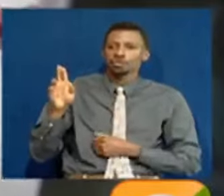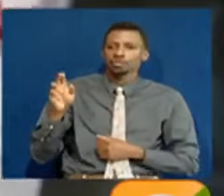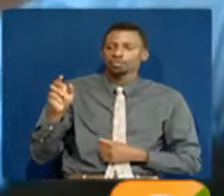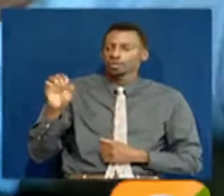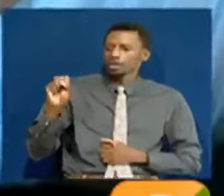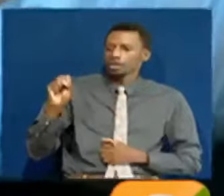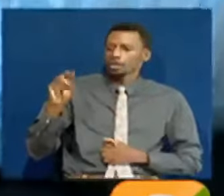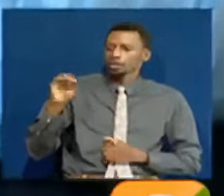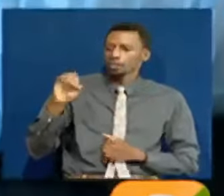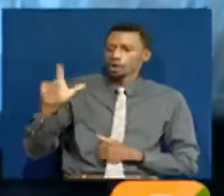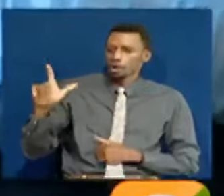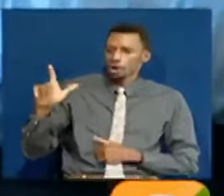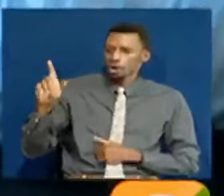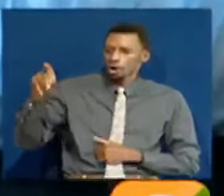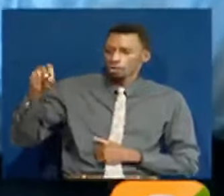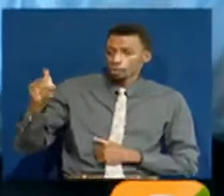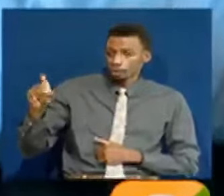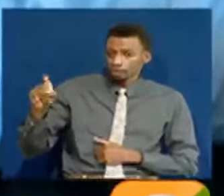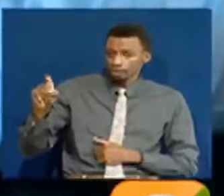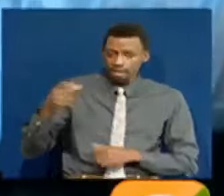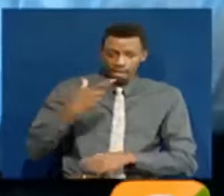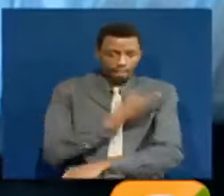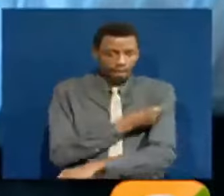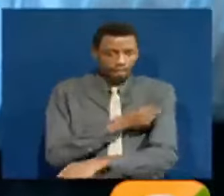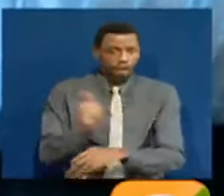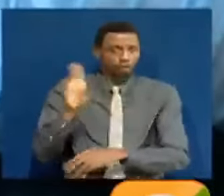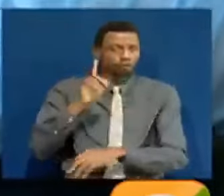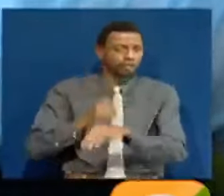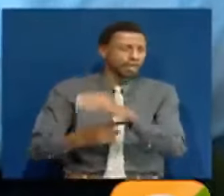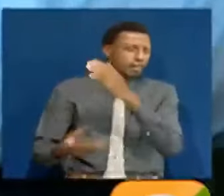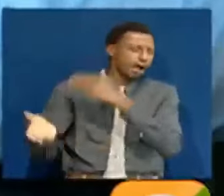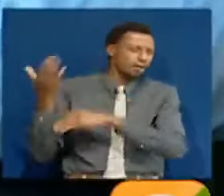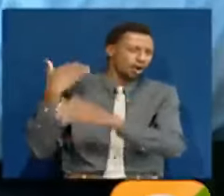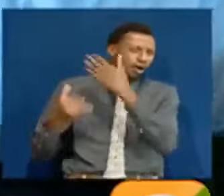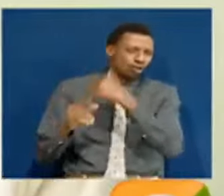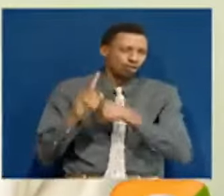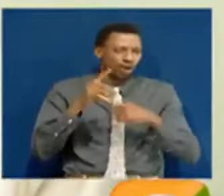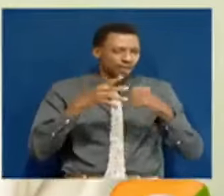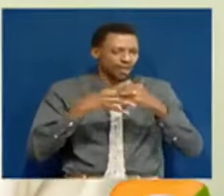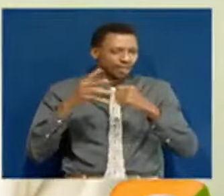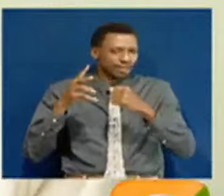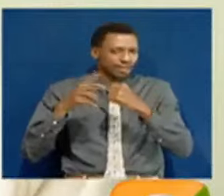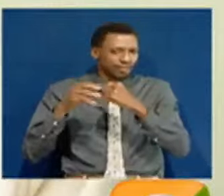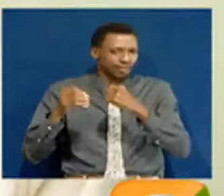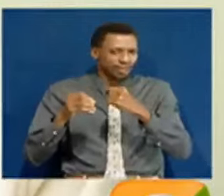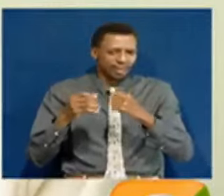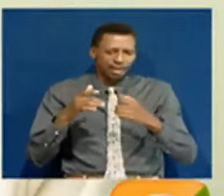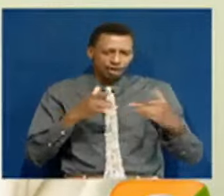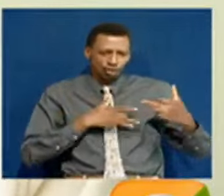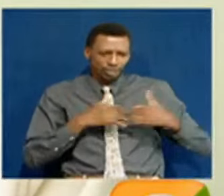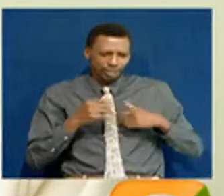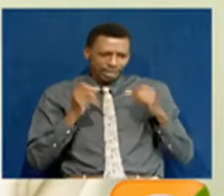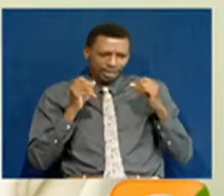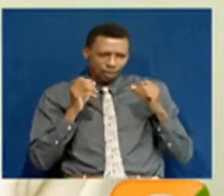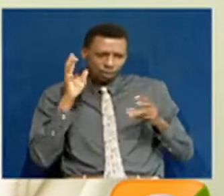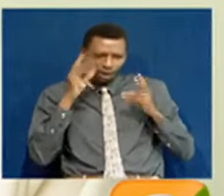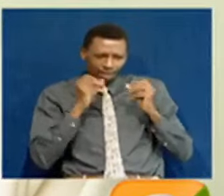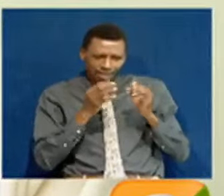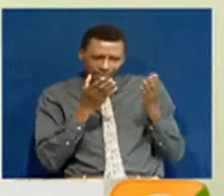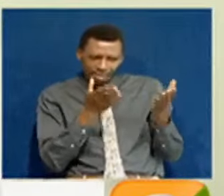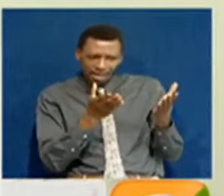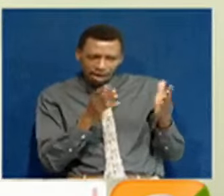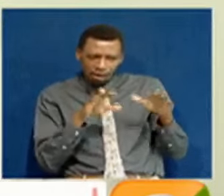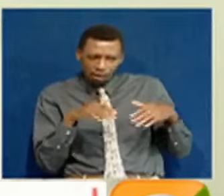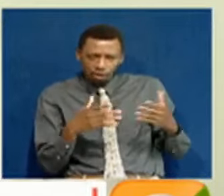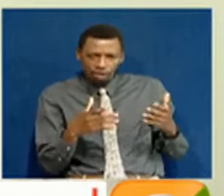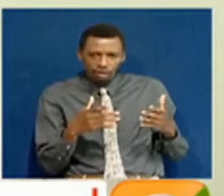last utilized in 1970s, the concerns being its availability in Kenya. The vaccines, I think some are available